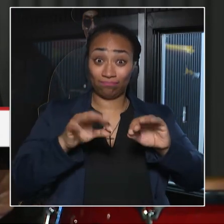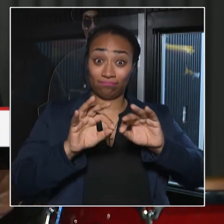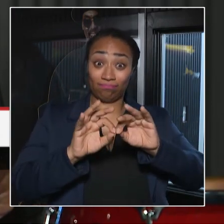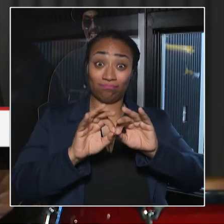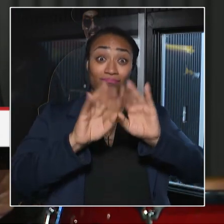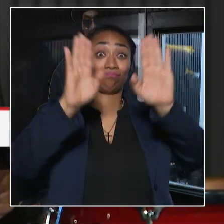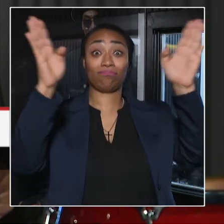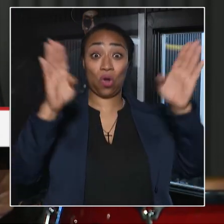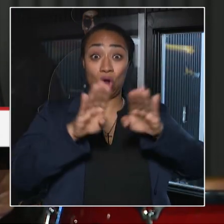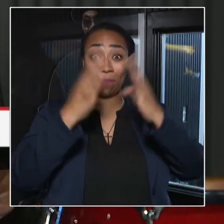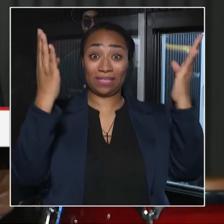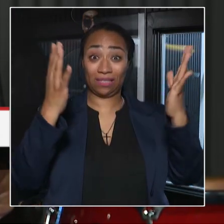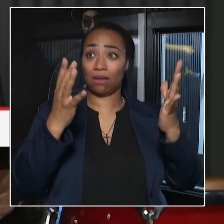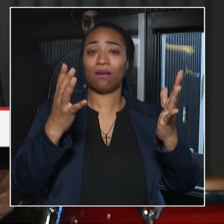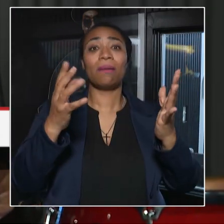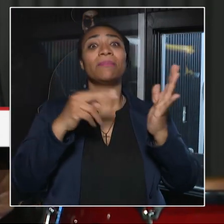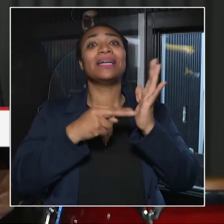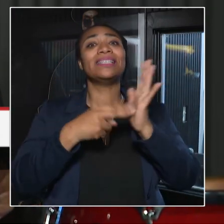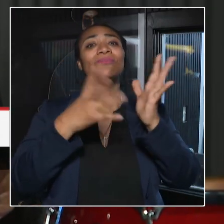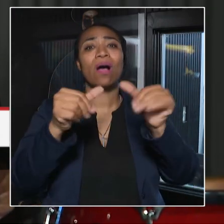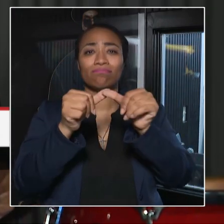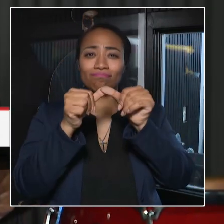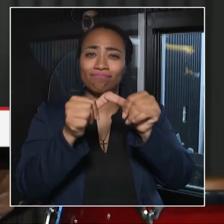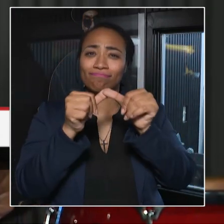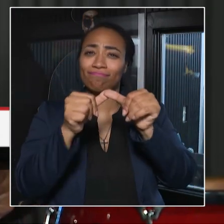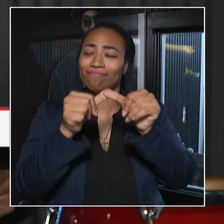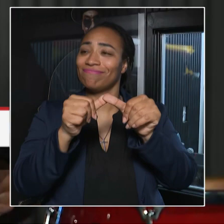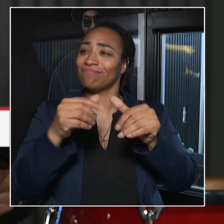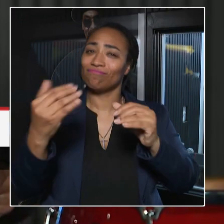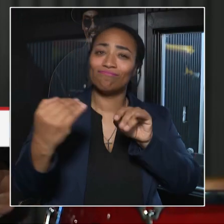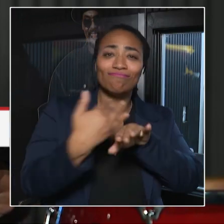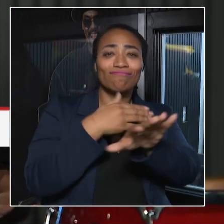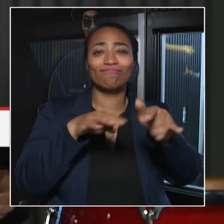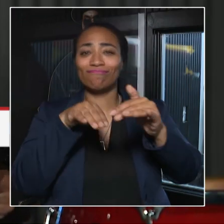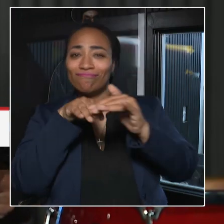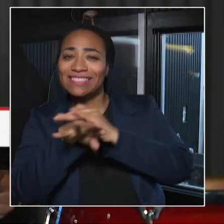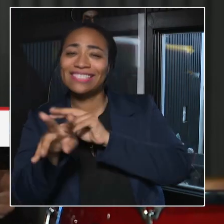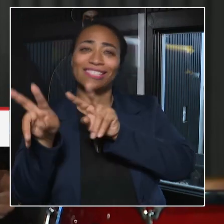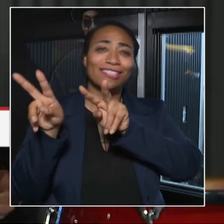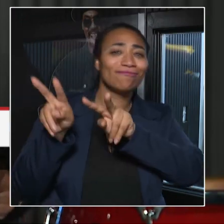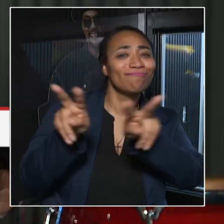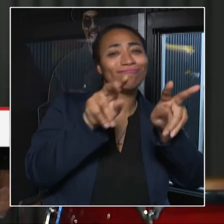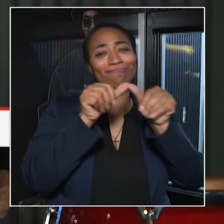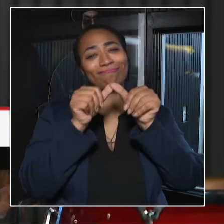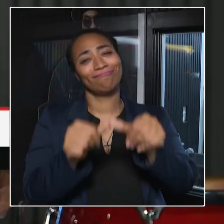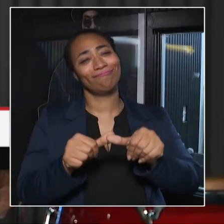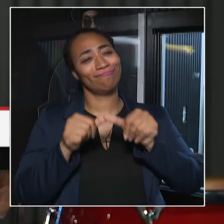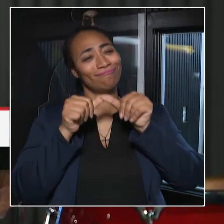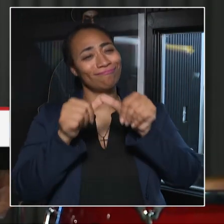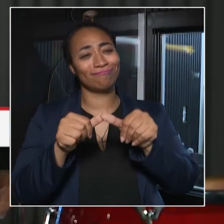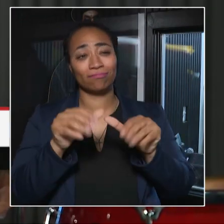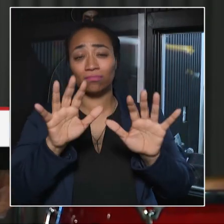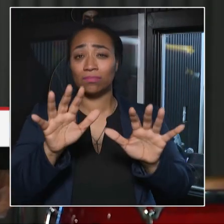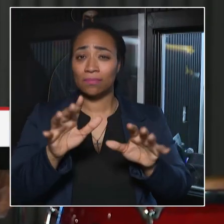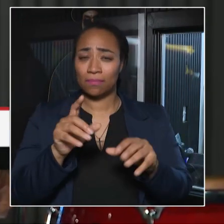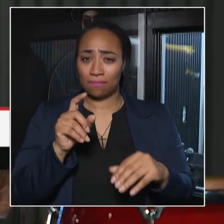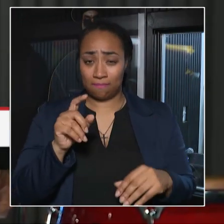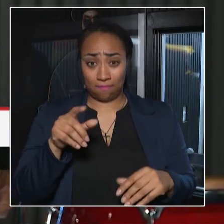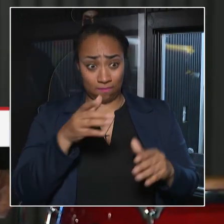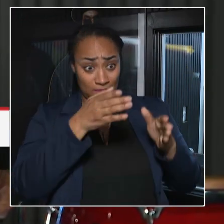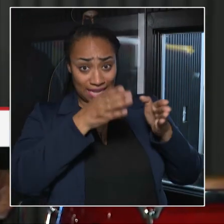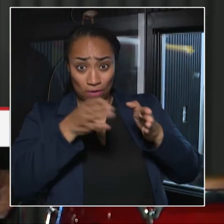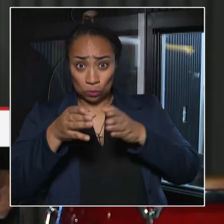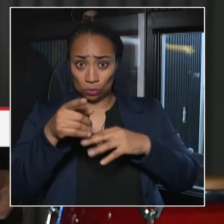we? So let's find what we can do to make sure that this museum is a tremendous success. So